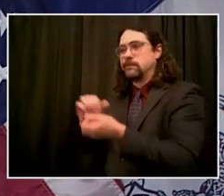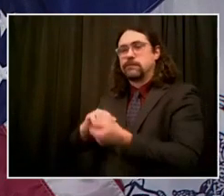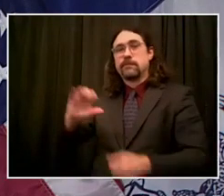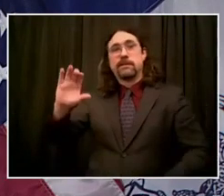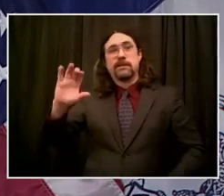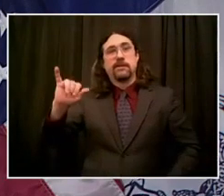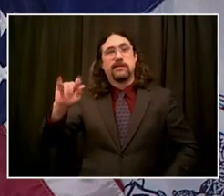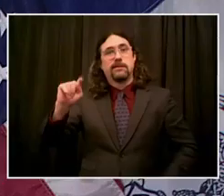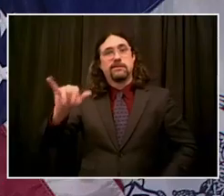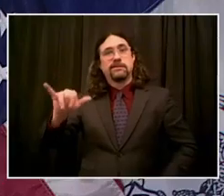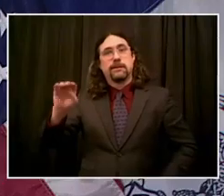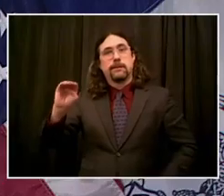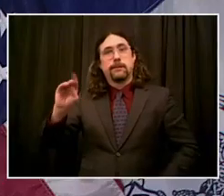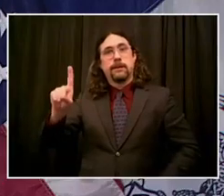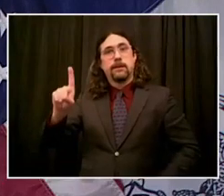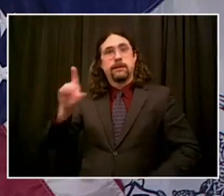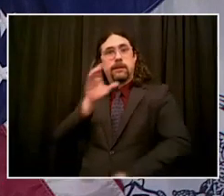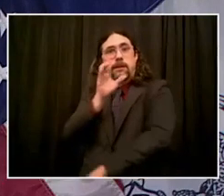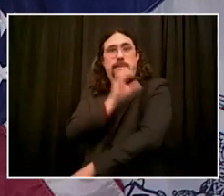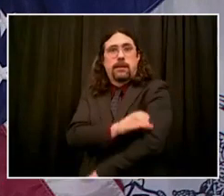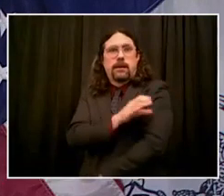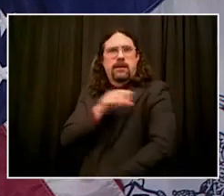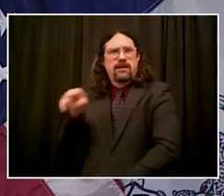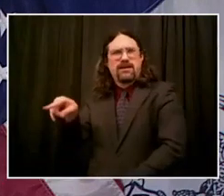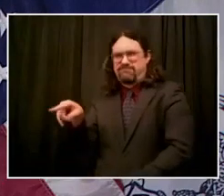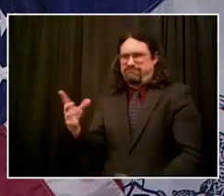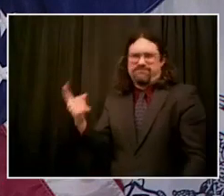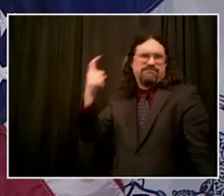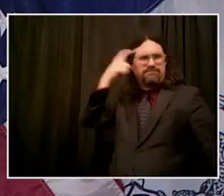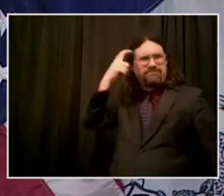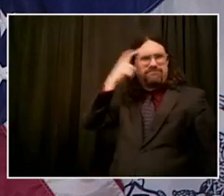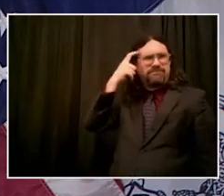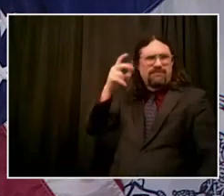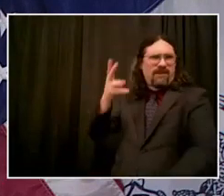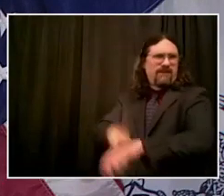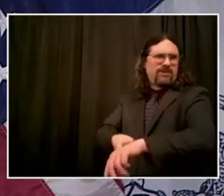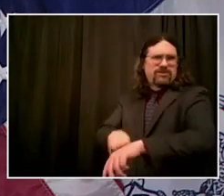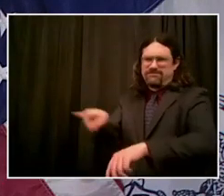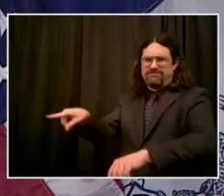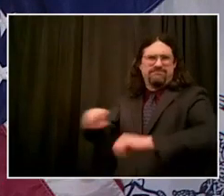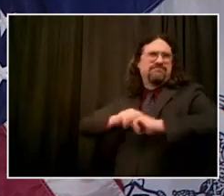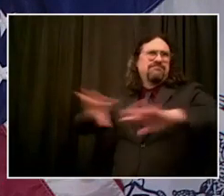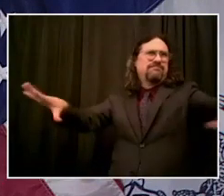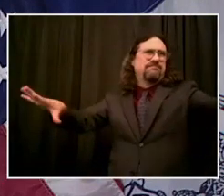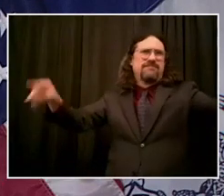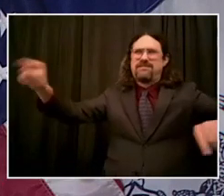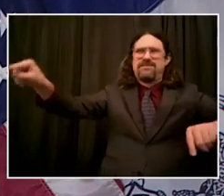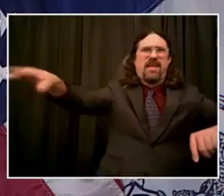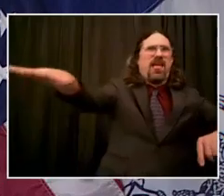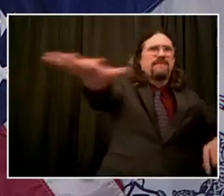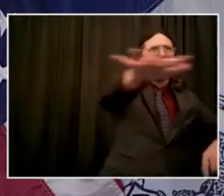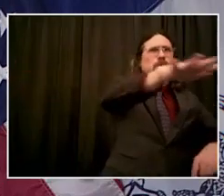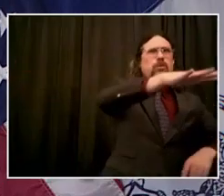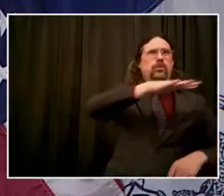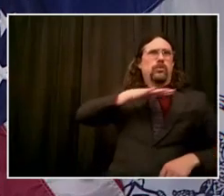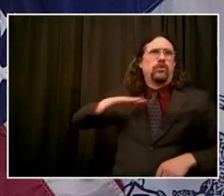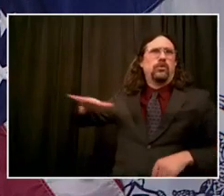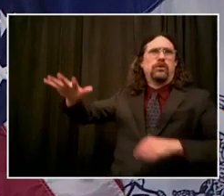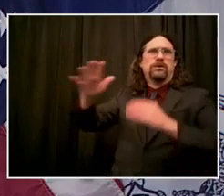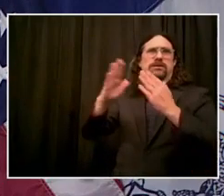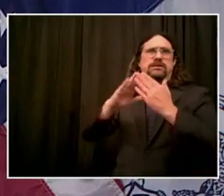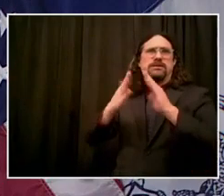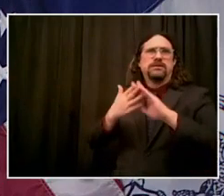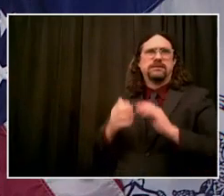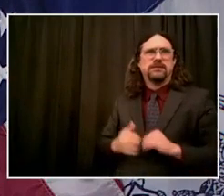we want to keep going from there. And those community-based clinics make tons of sense to be our partners in this. We want to reinvigorate them. And I've said from the beginning, we want them to do